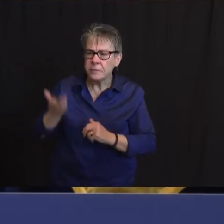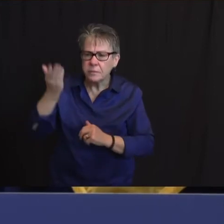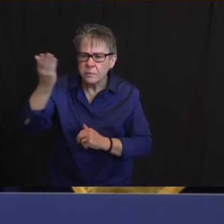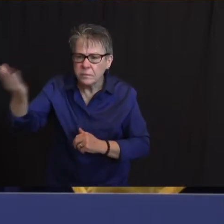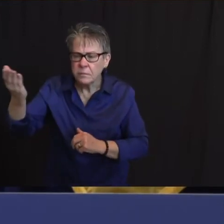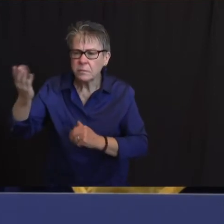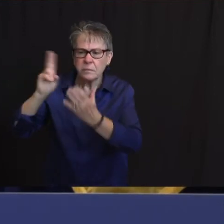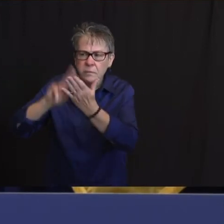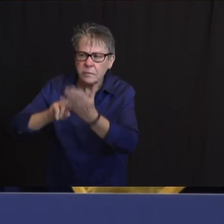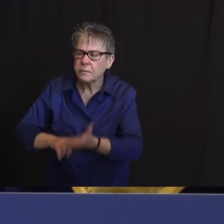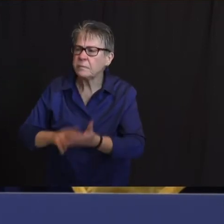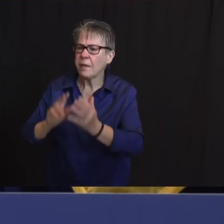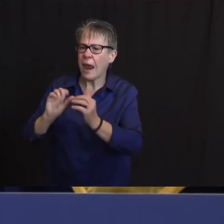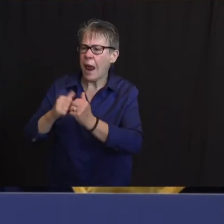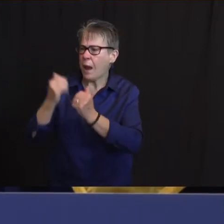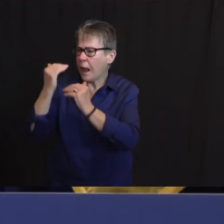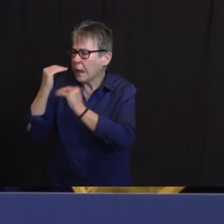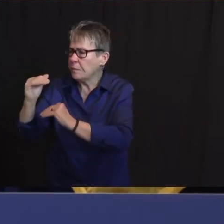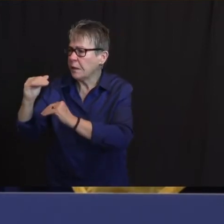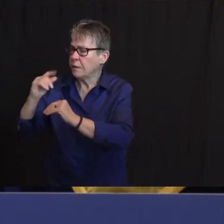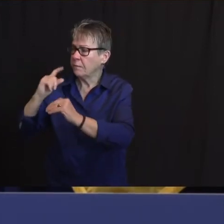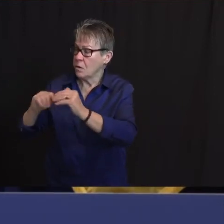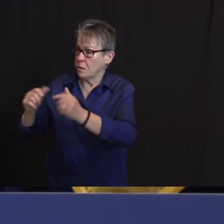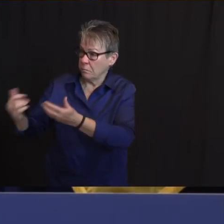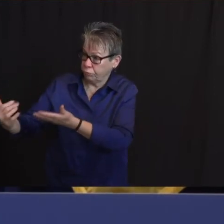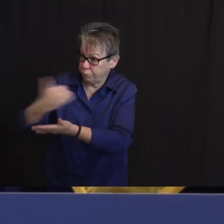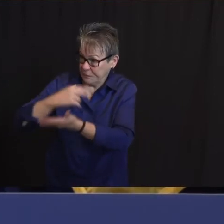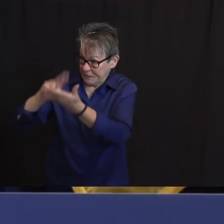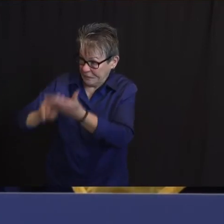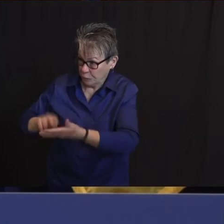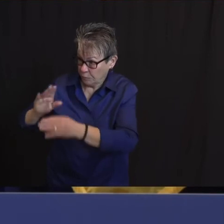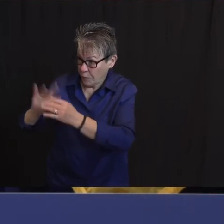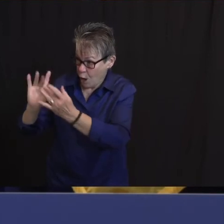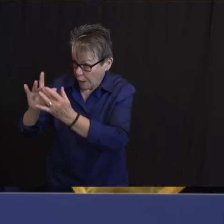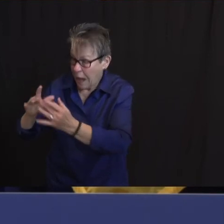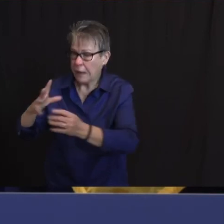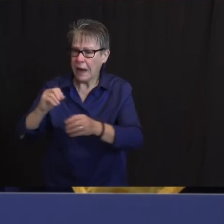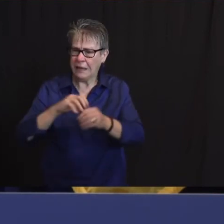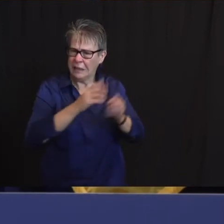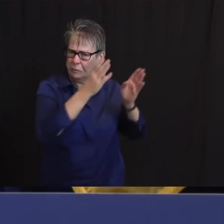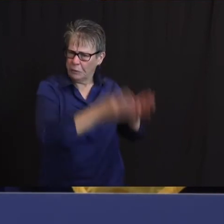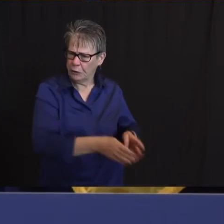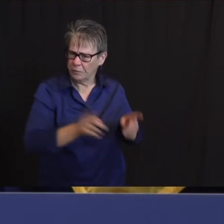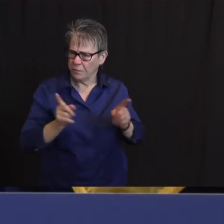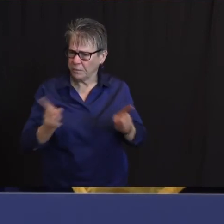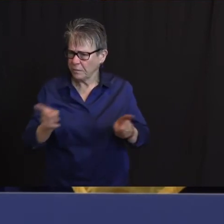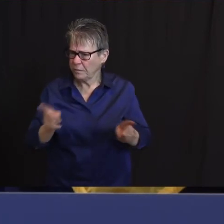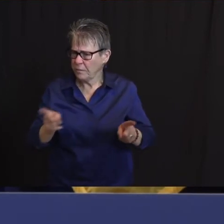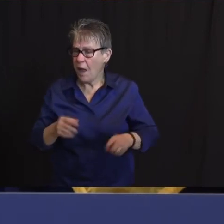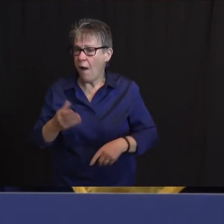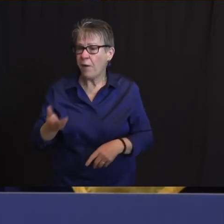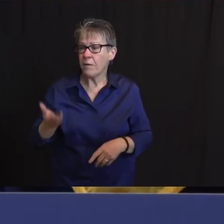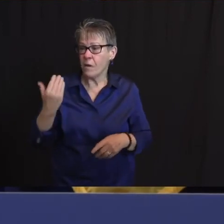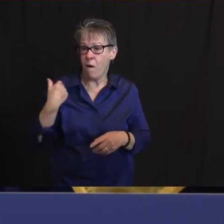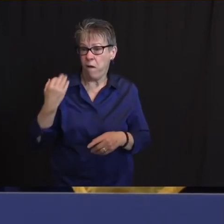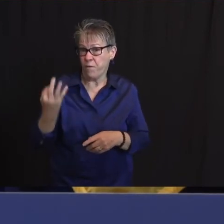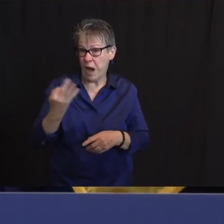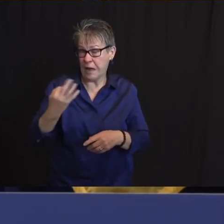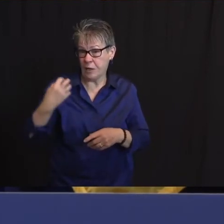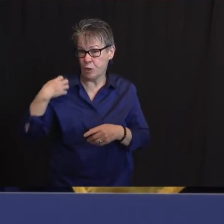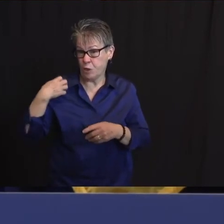that? And then I have, as finance chair of the DGA, do you have a reaction to Sarah